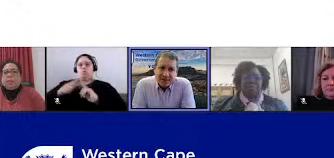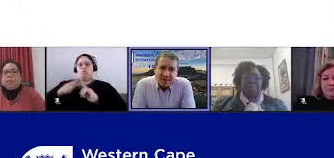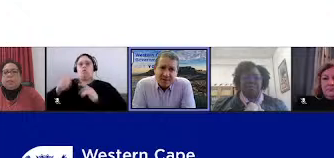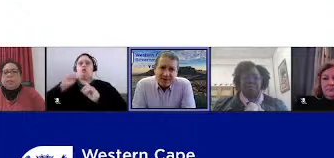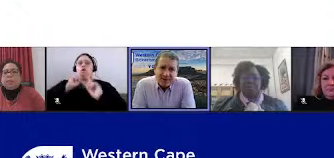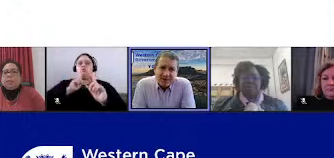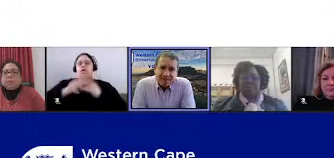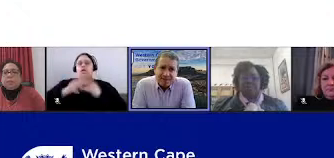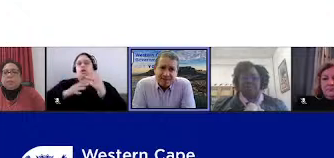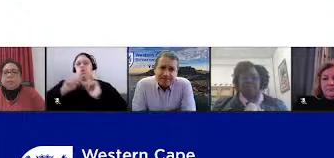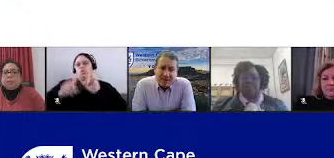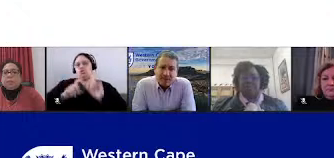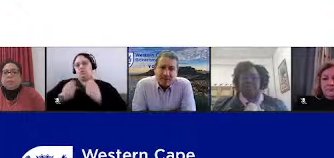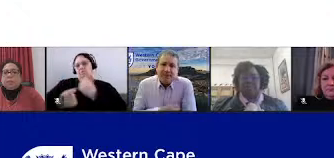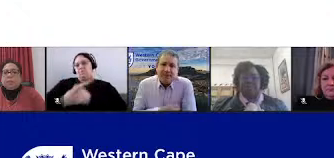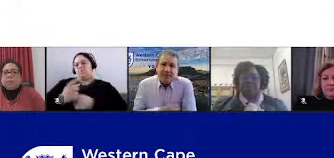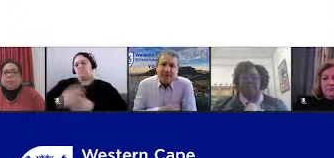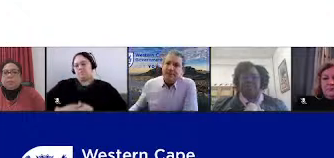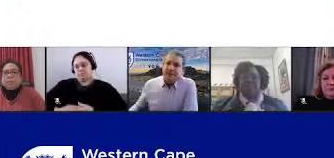may arise.